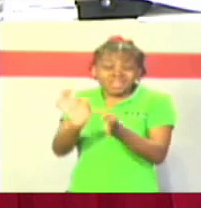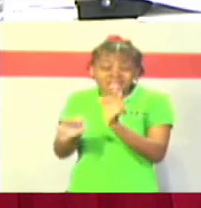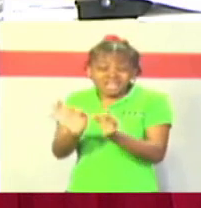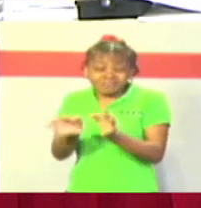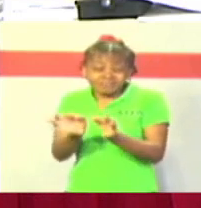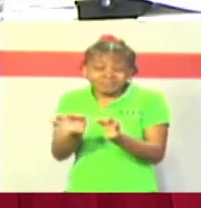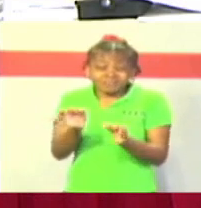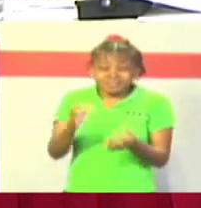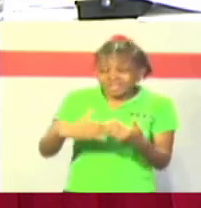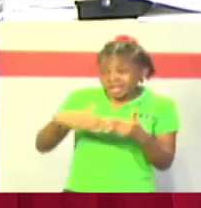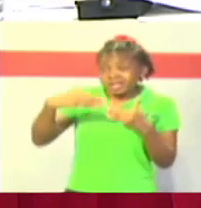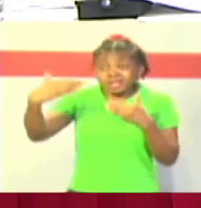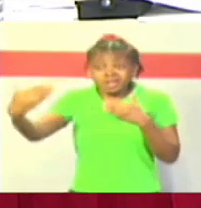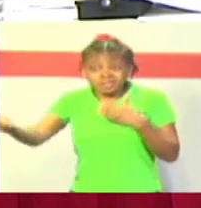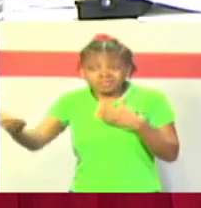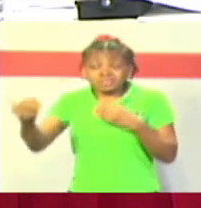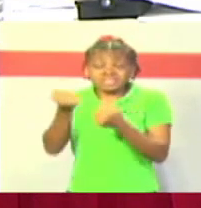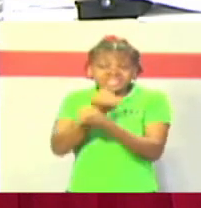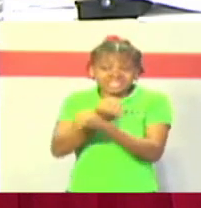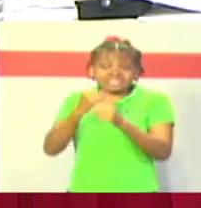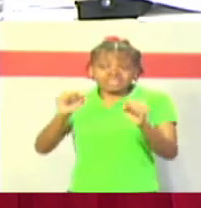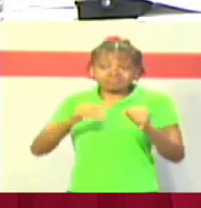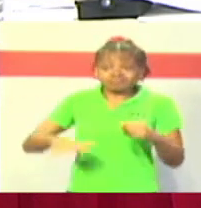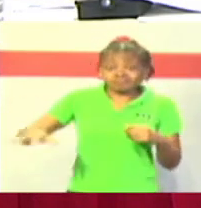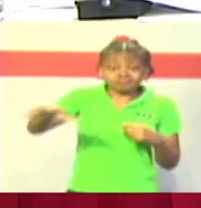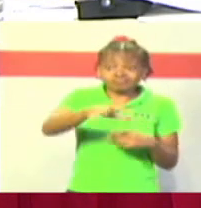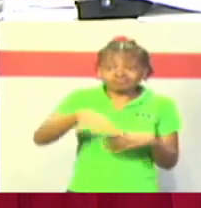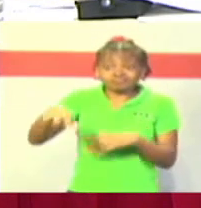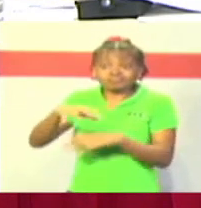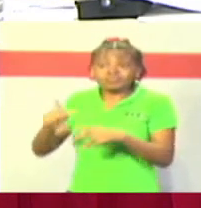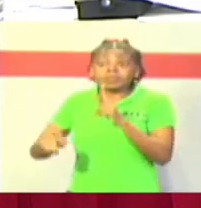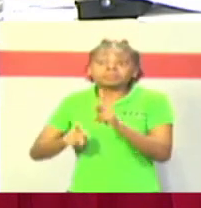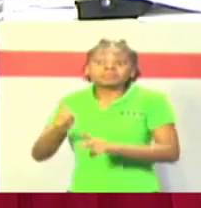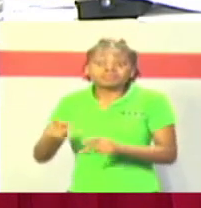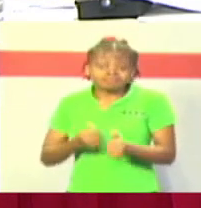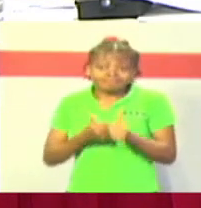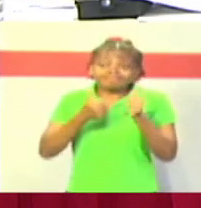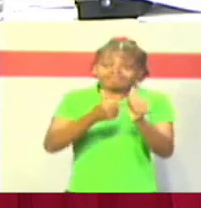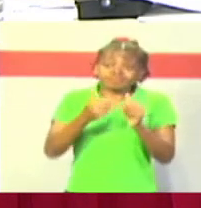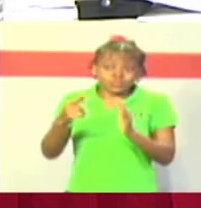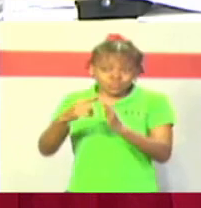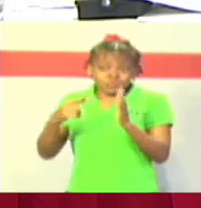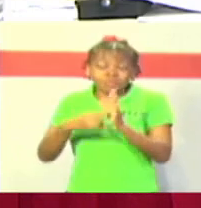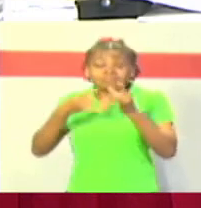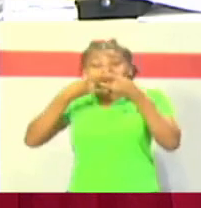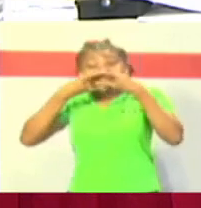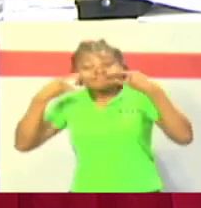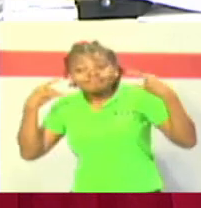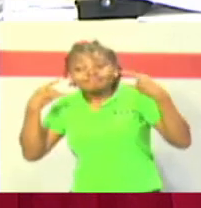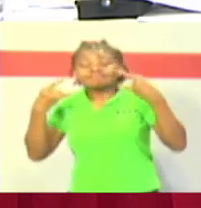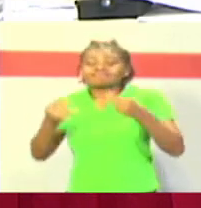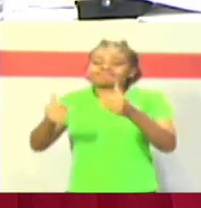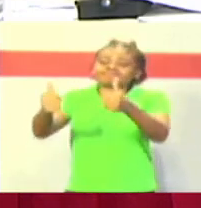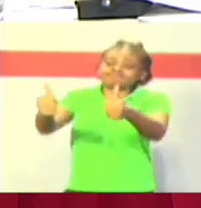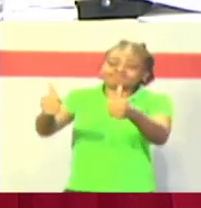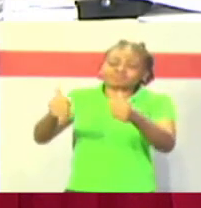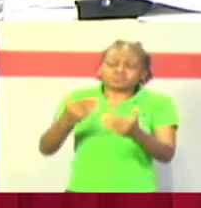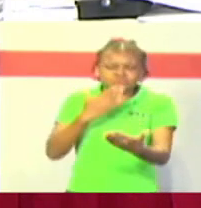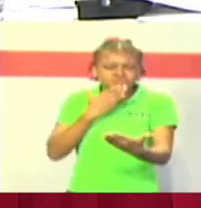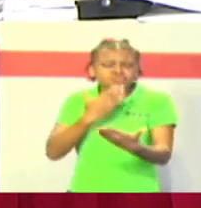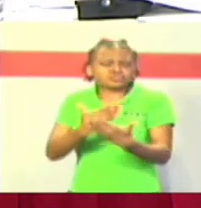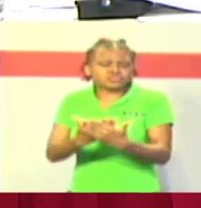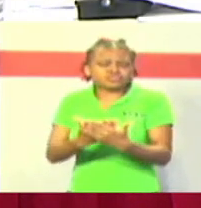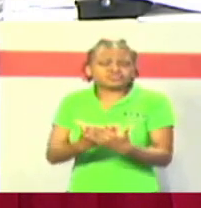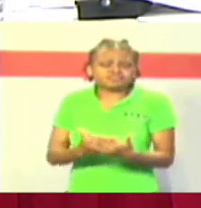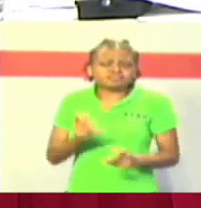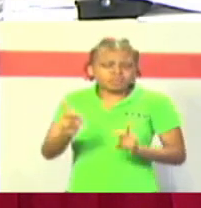in certain jurisdictions, and those matters have been referred to the police. But generally speaking, there seems to be good compliance, at